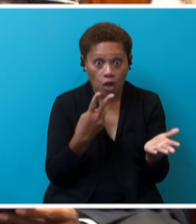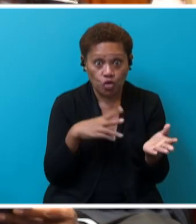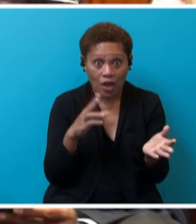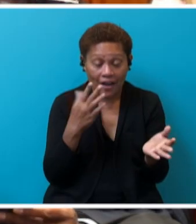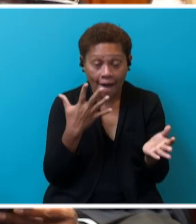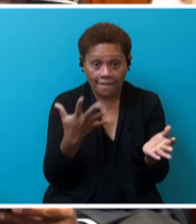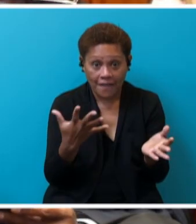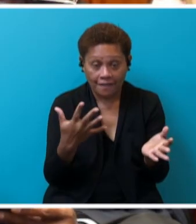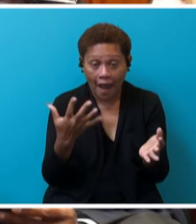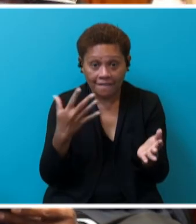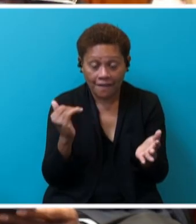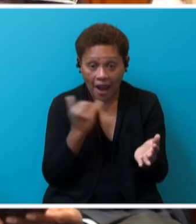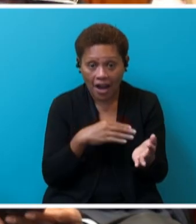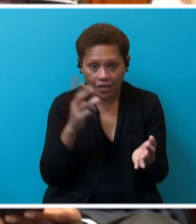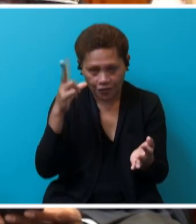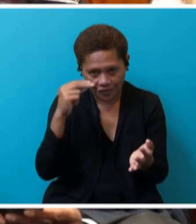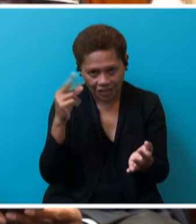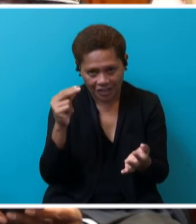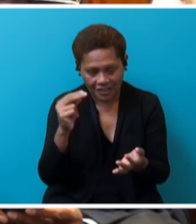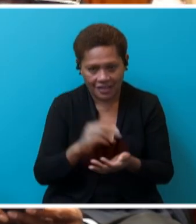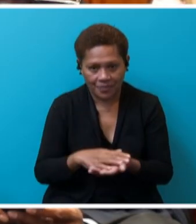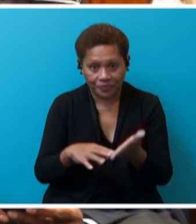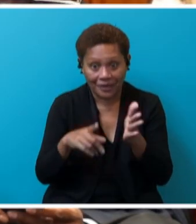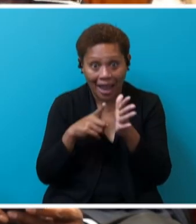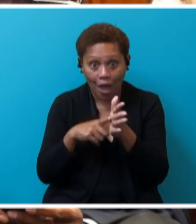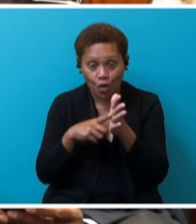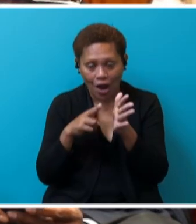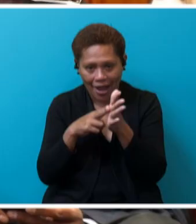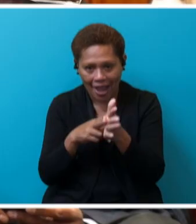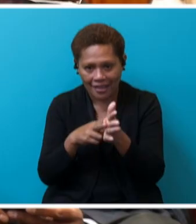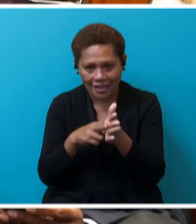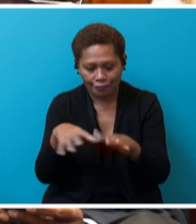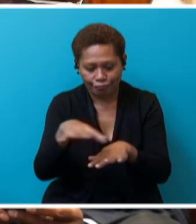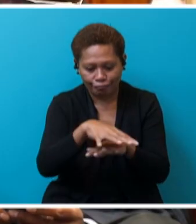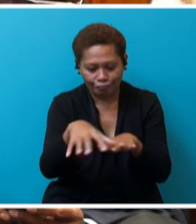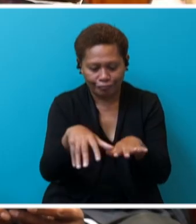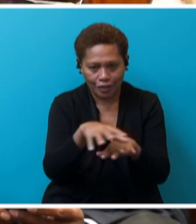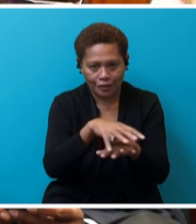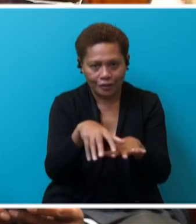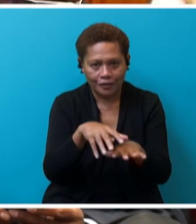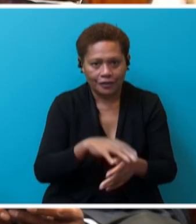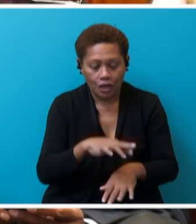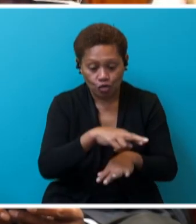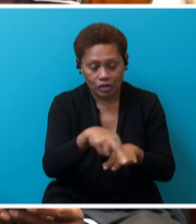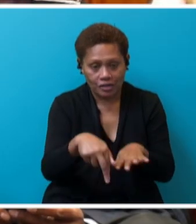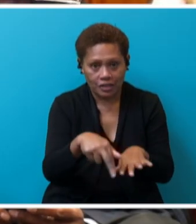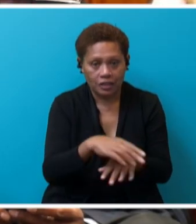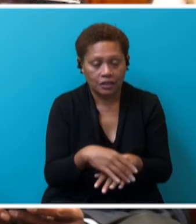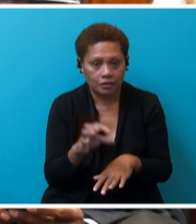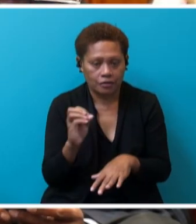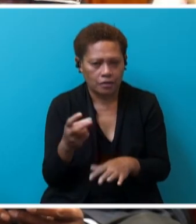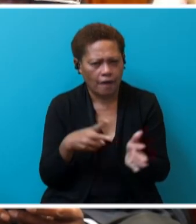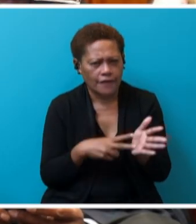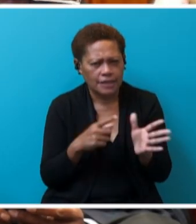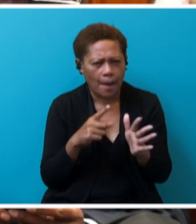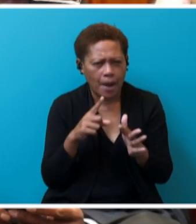25,500 Fijians in the greater Lotoka-Nandi region. In Vusama, Navisama villages, a total of 3.4 million